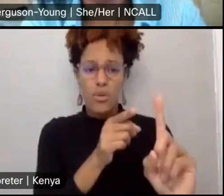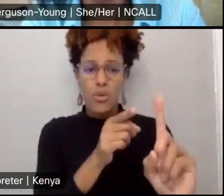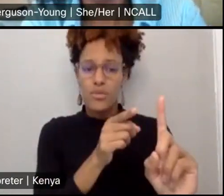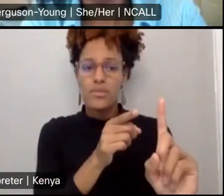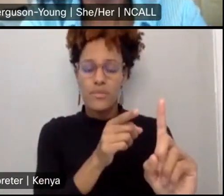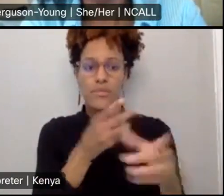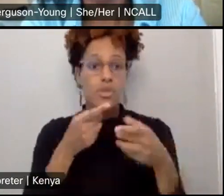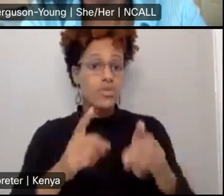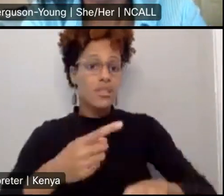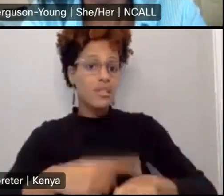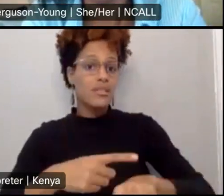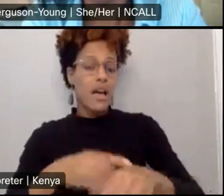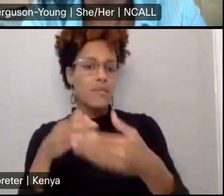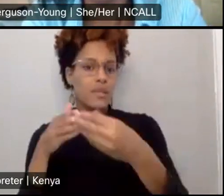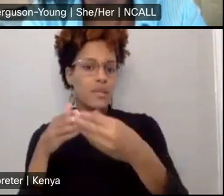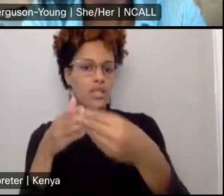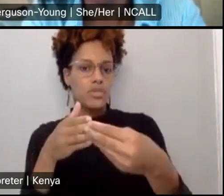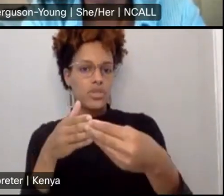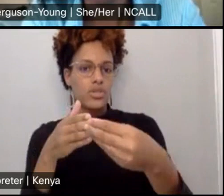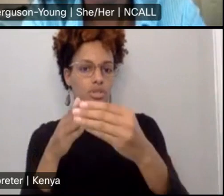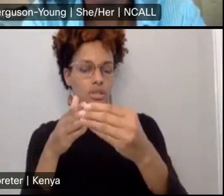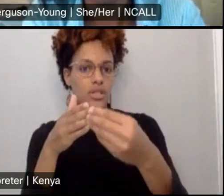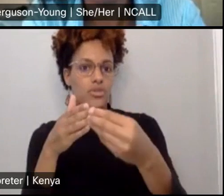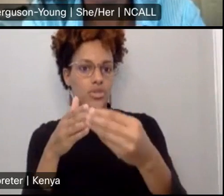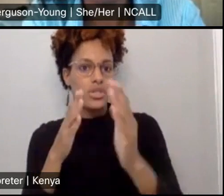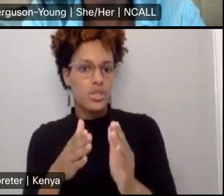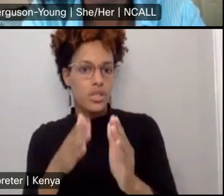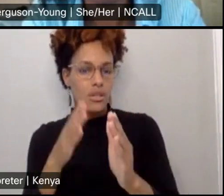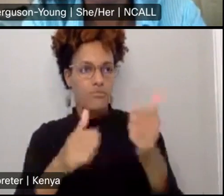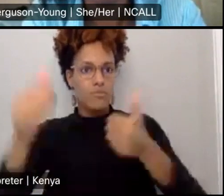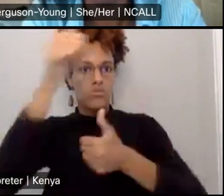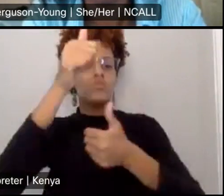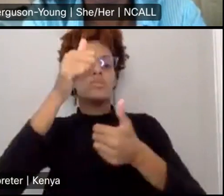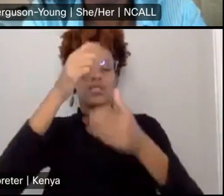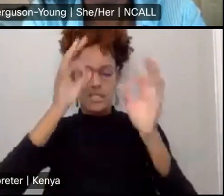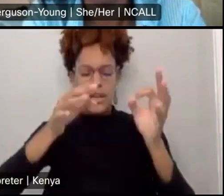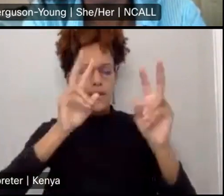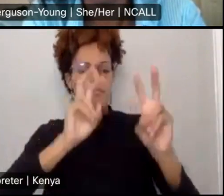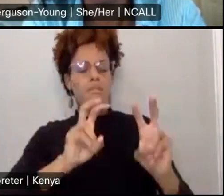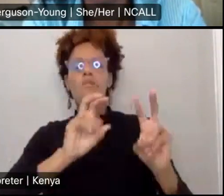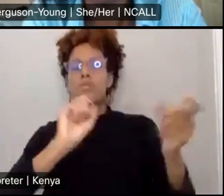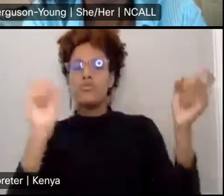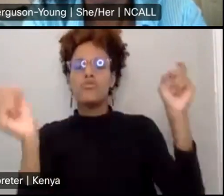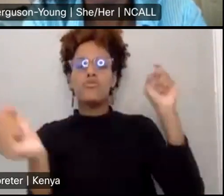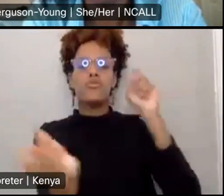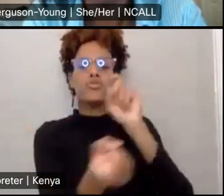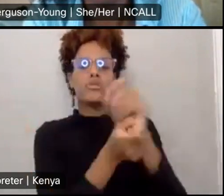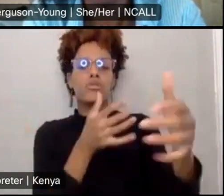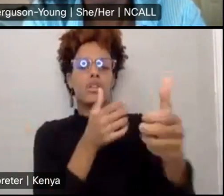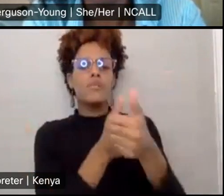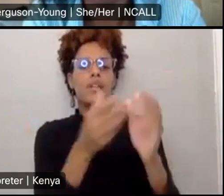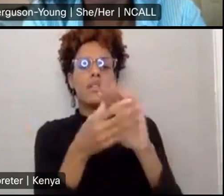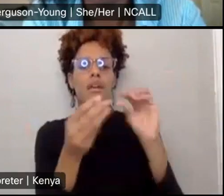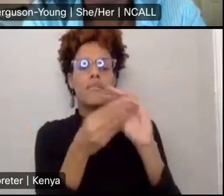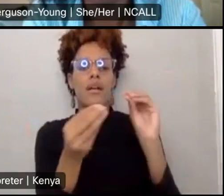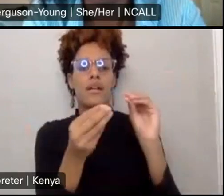so during that time, the leadership had changed that to help reflect that message. And so they had